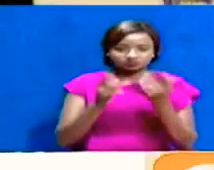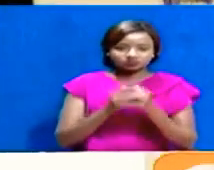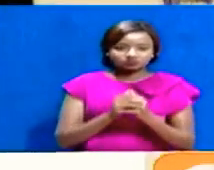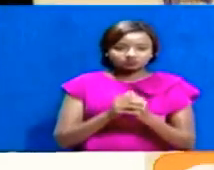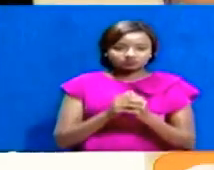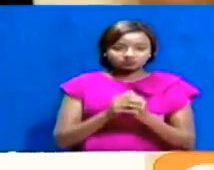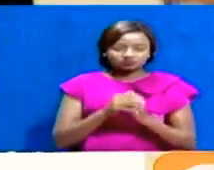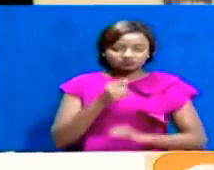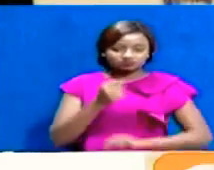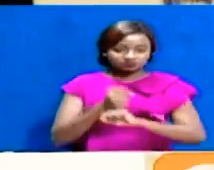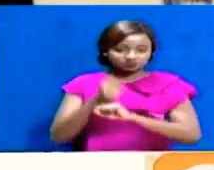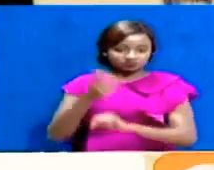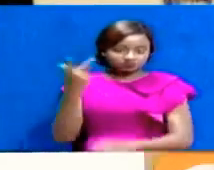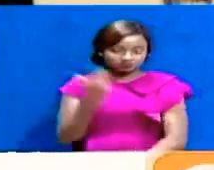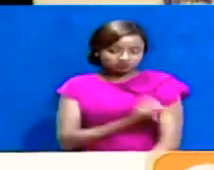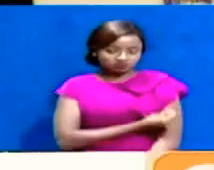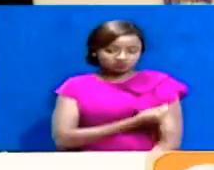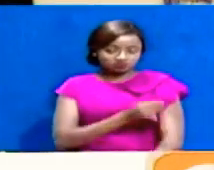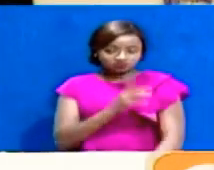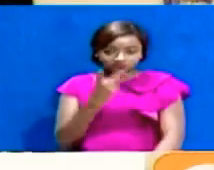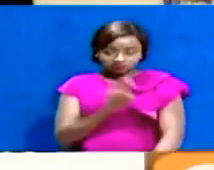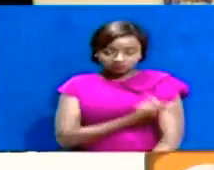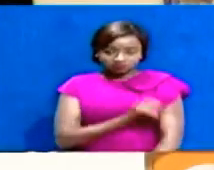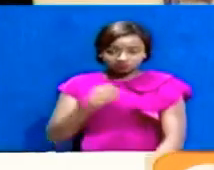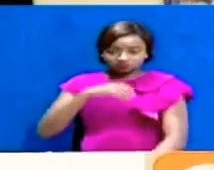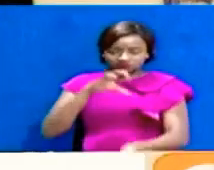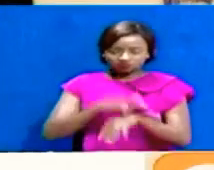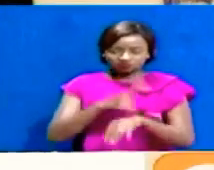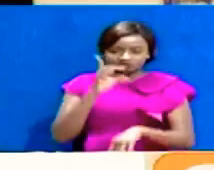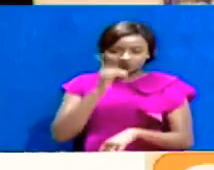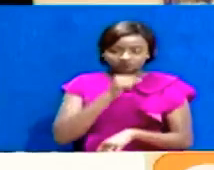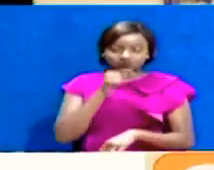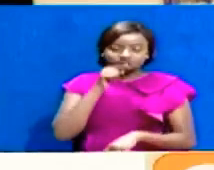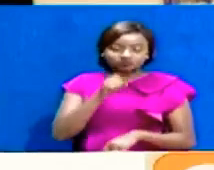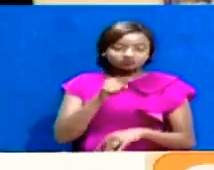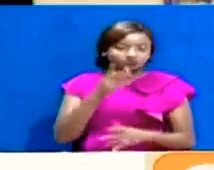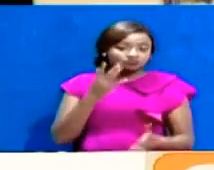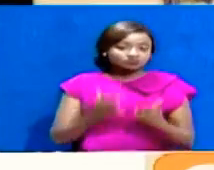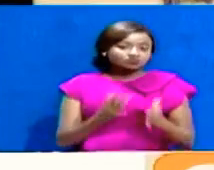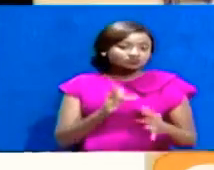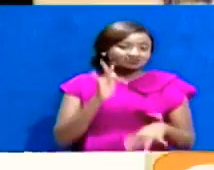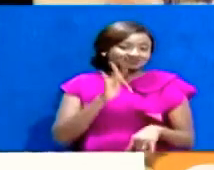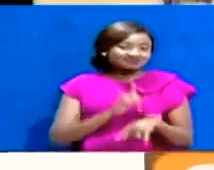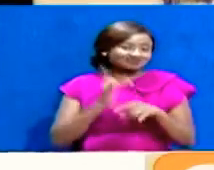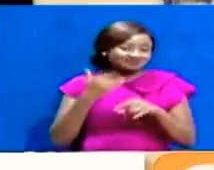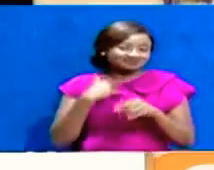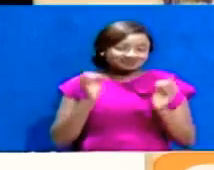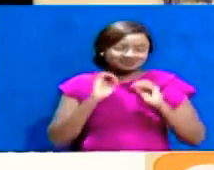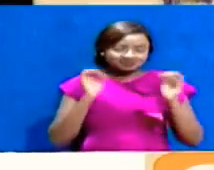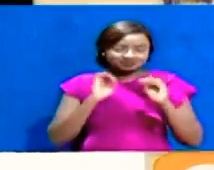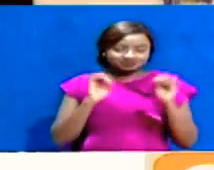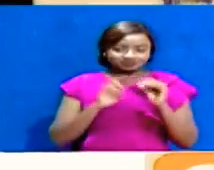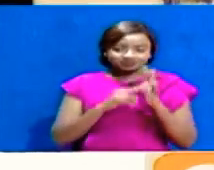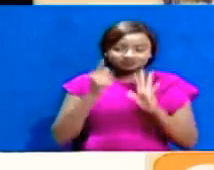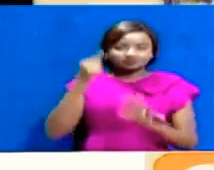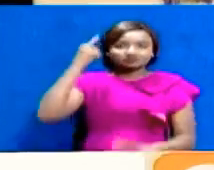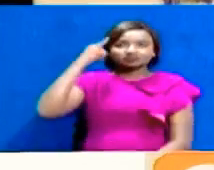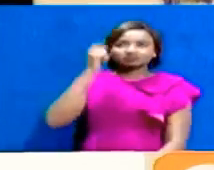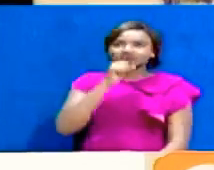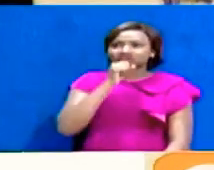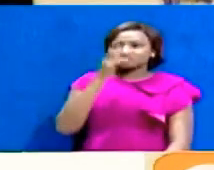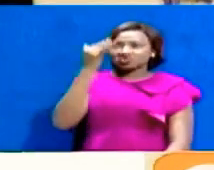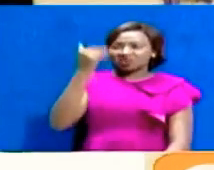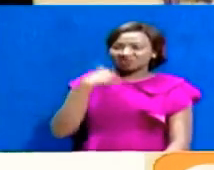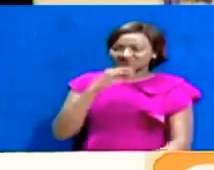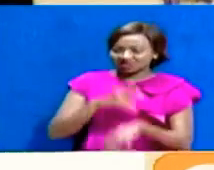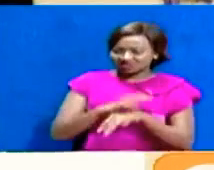those variants that the vaccine we have received might not be effective. So we shouldn't think that, why should I take